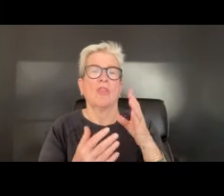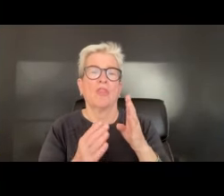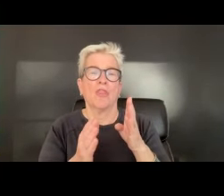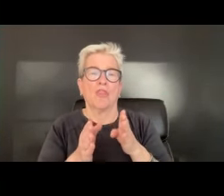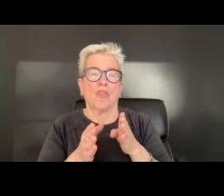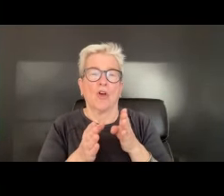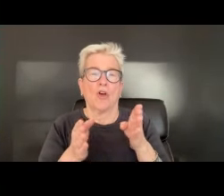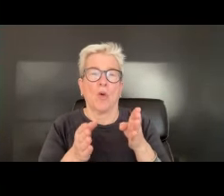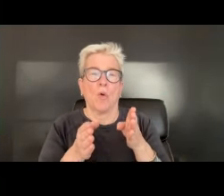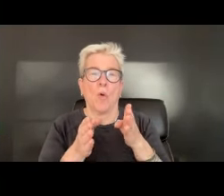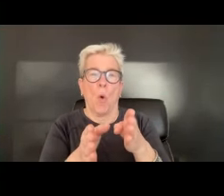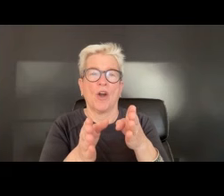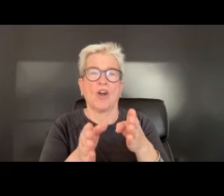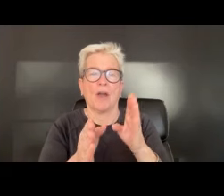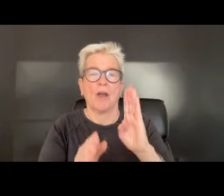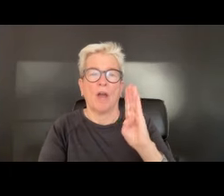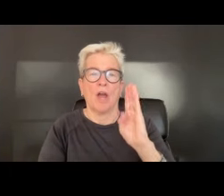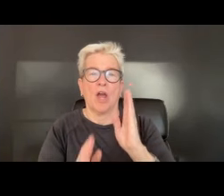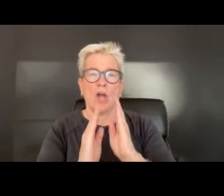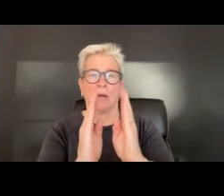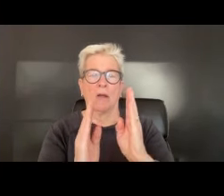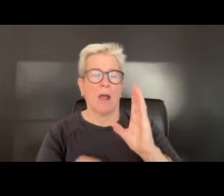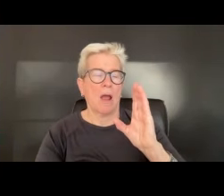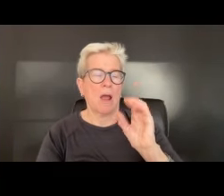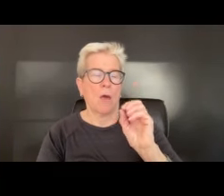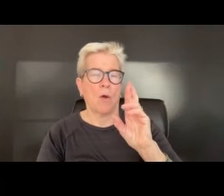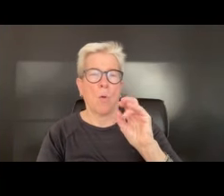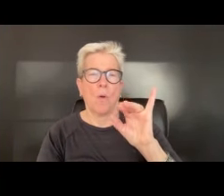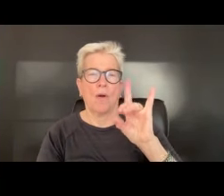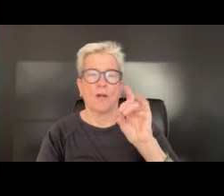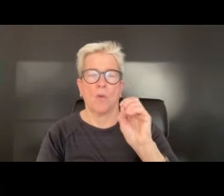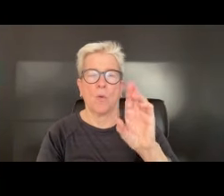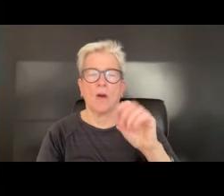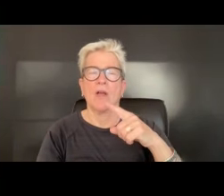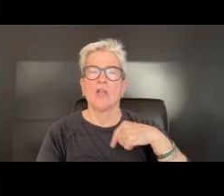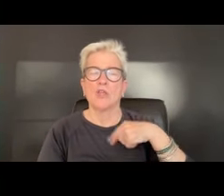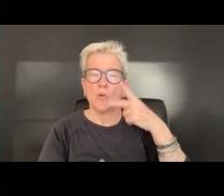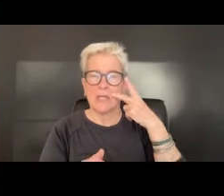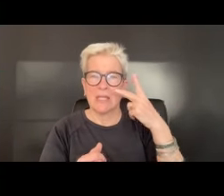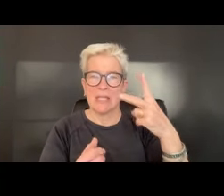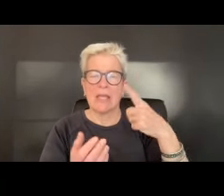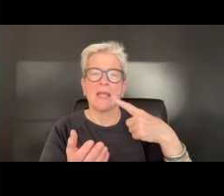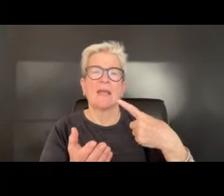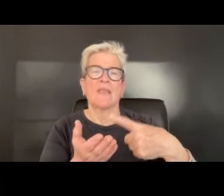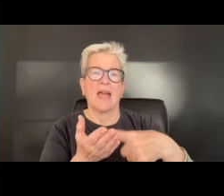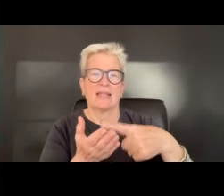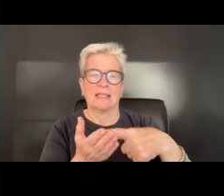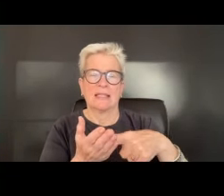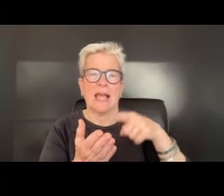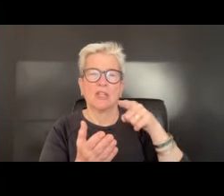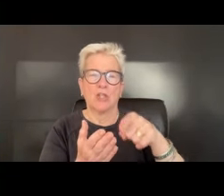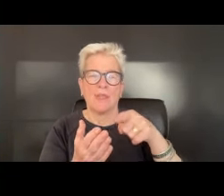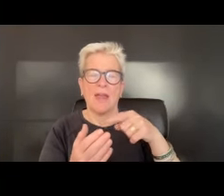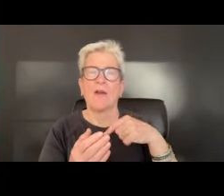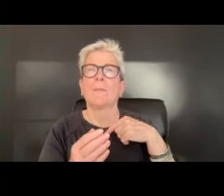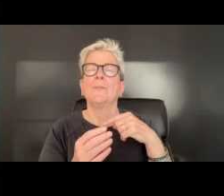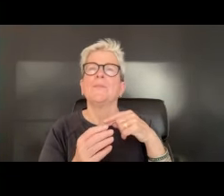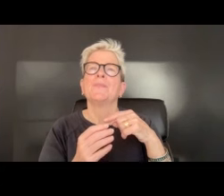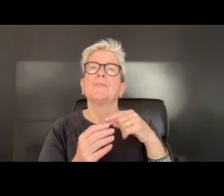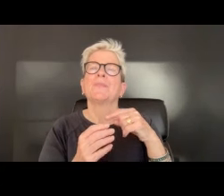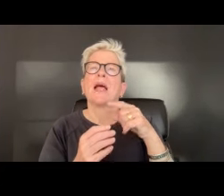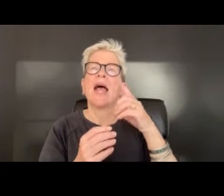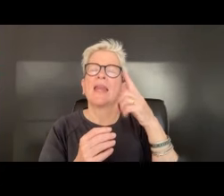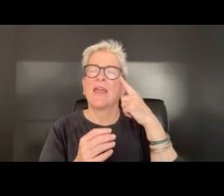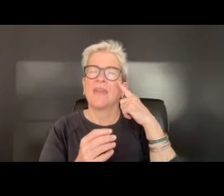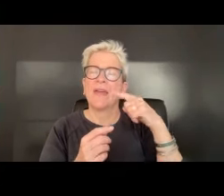draft EIS. You can look at that there, what that would look like, and a discussion of that alternative. There are among